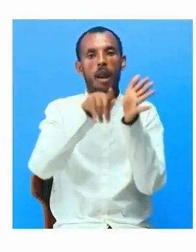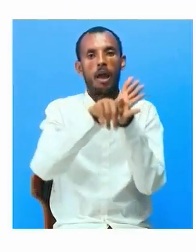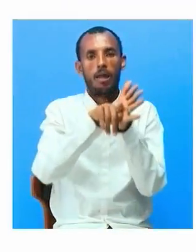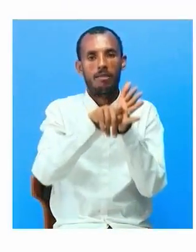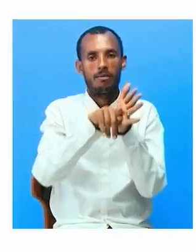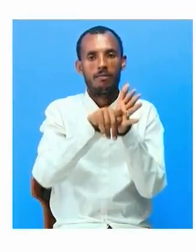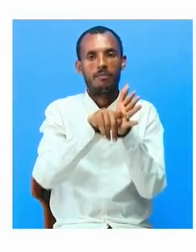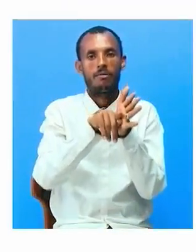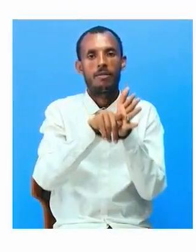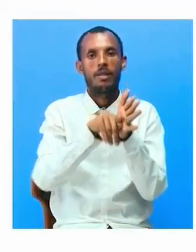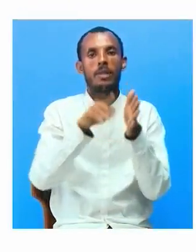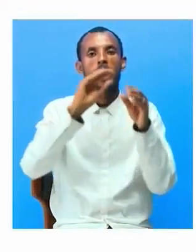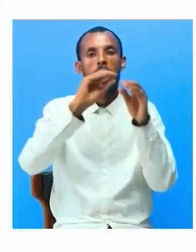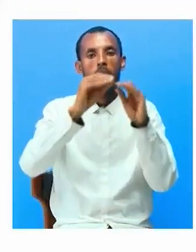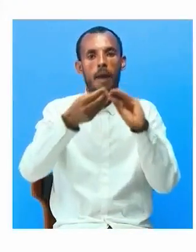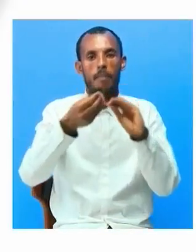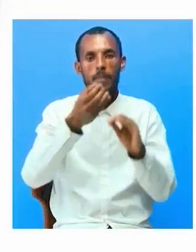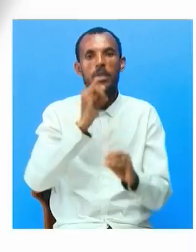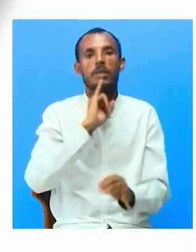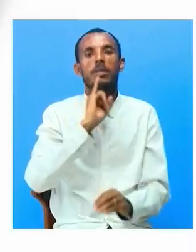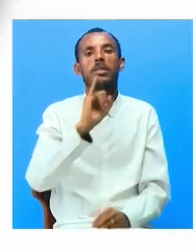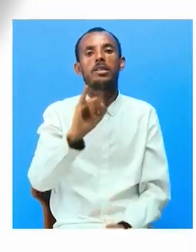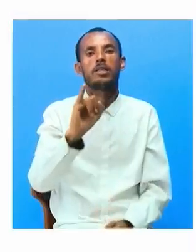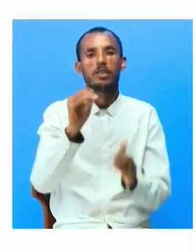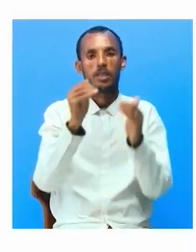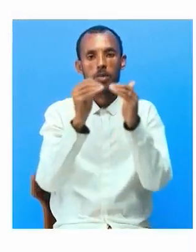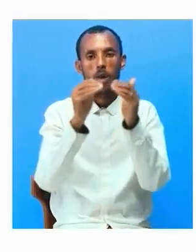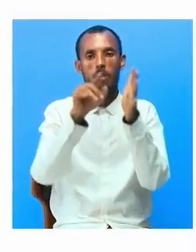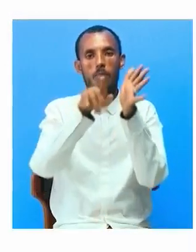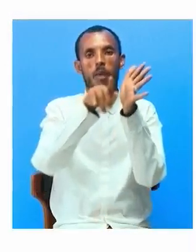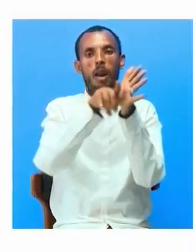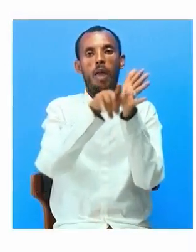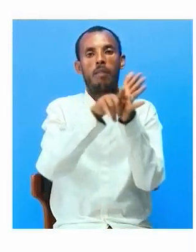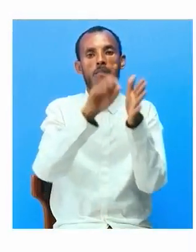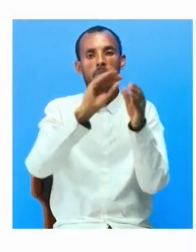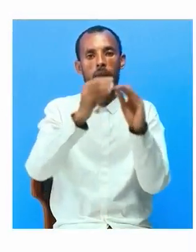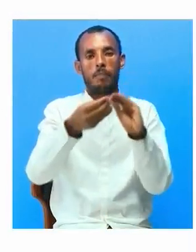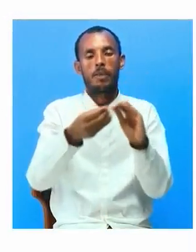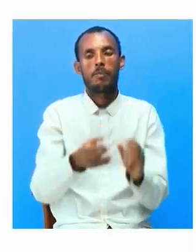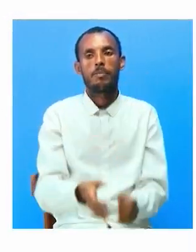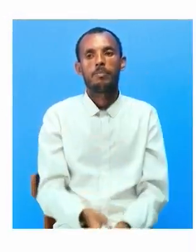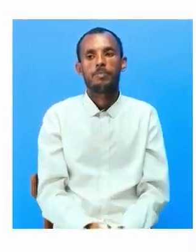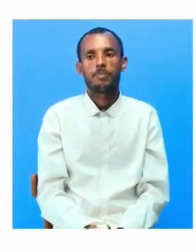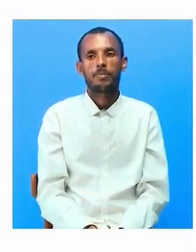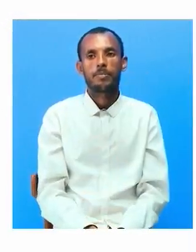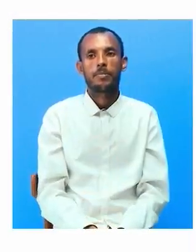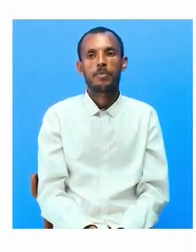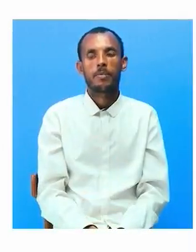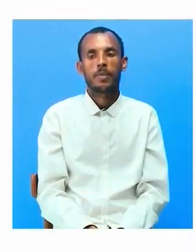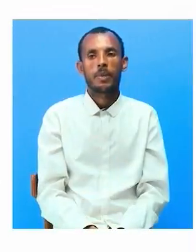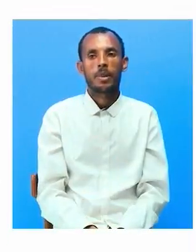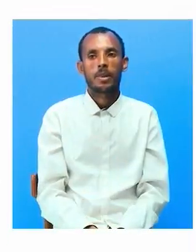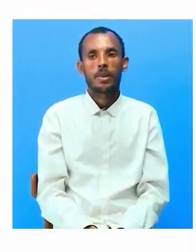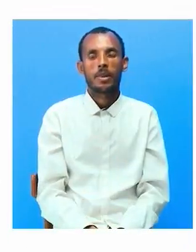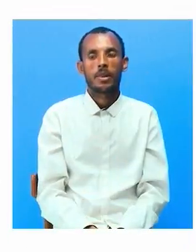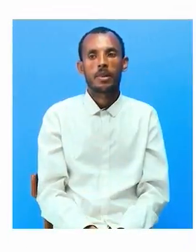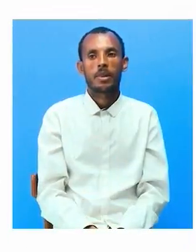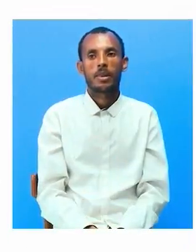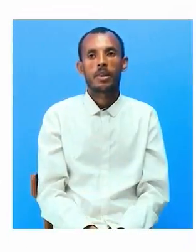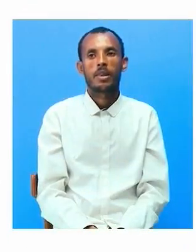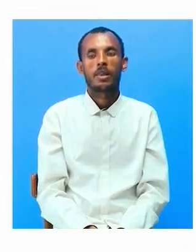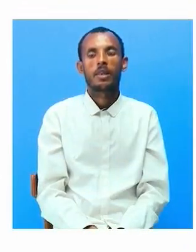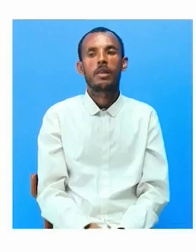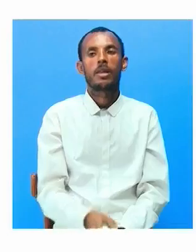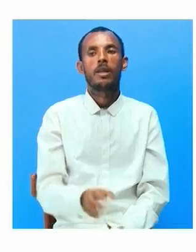and negative. The product of positive and negative number